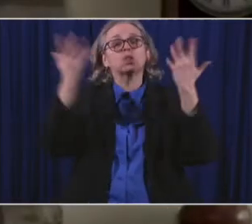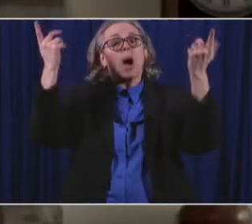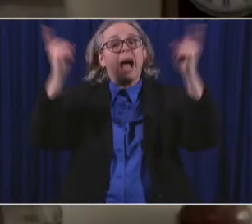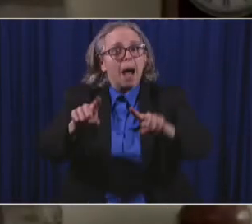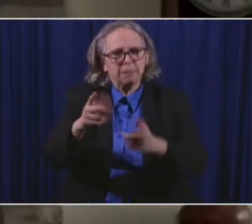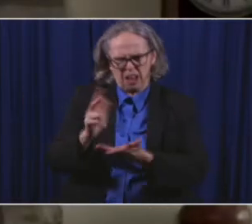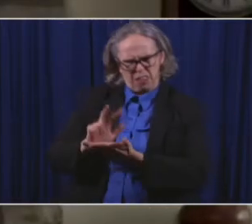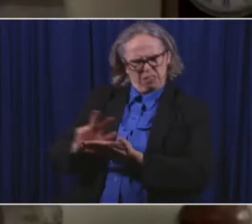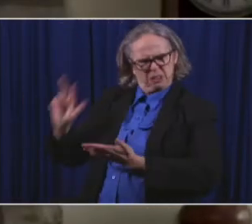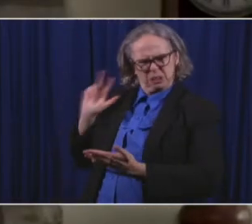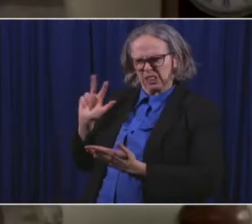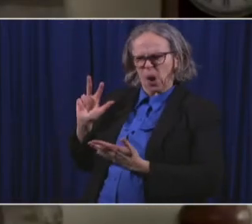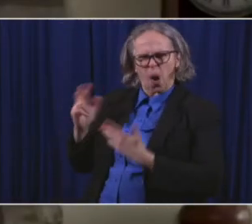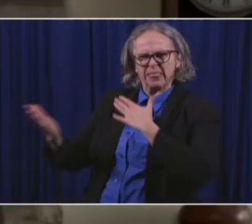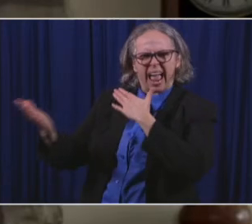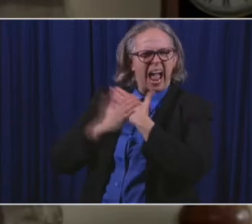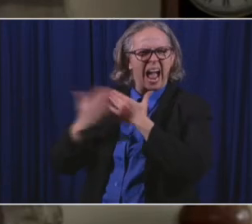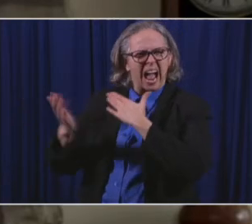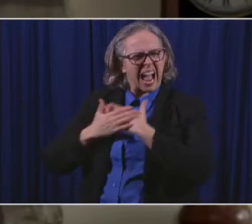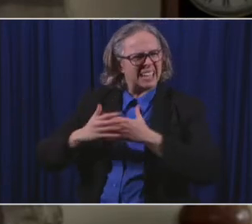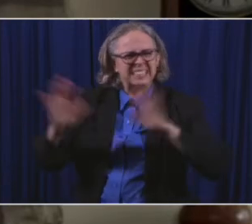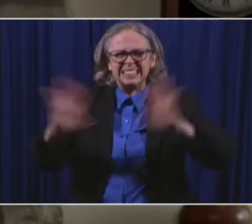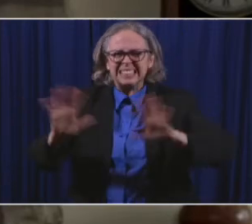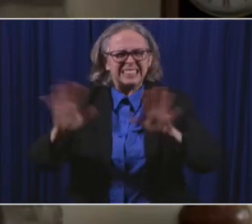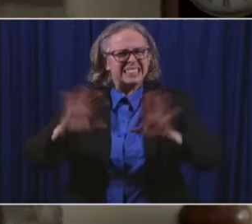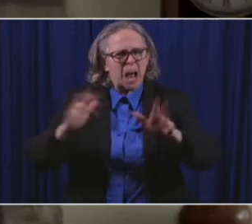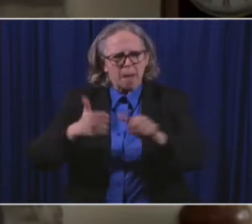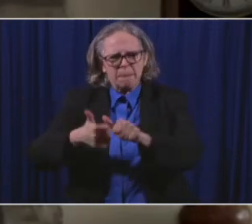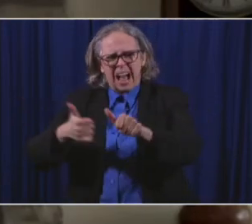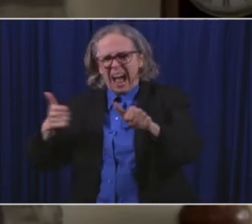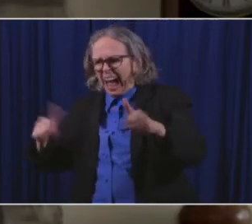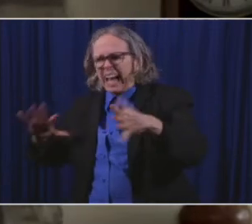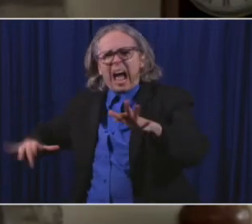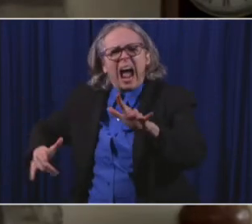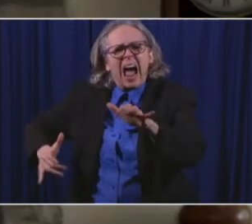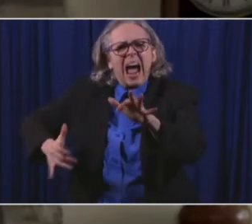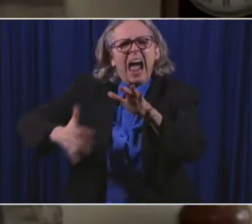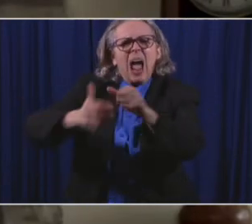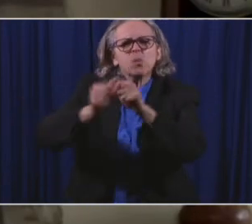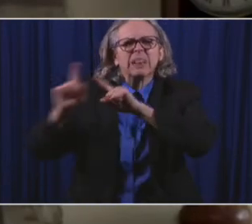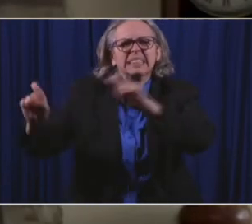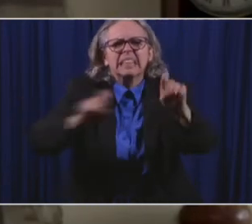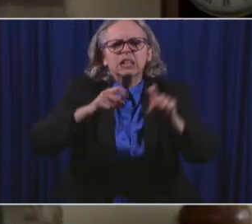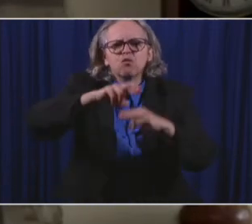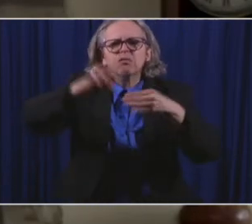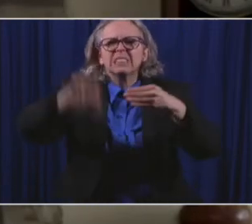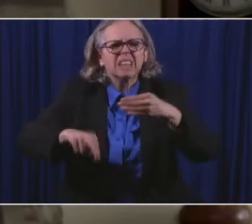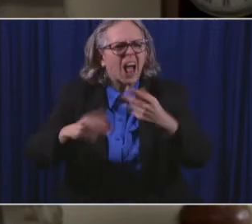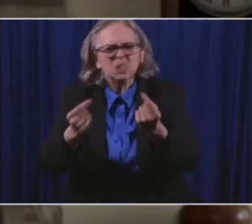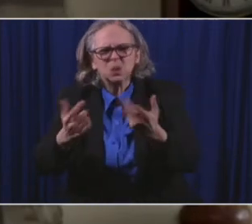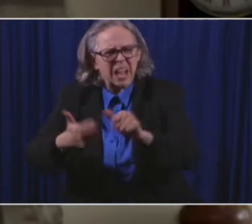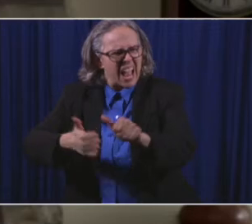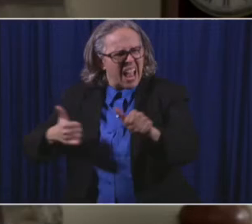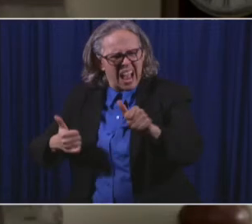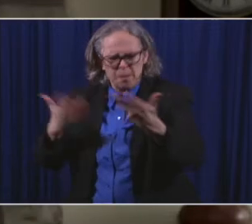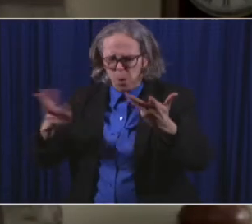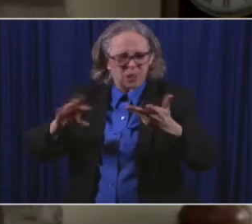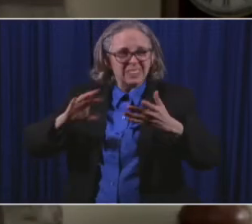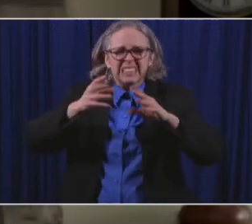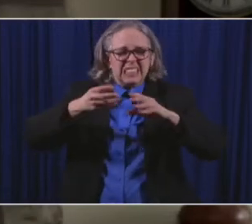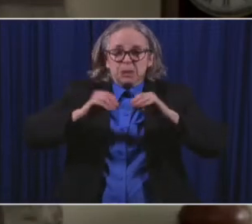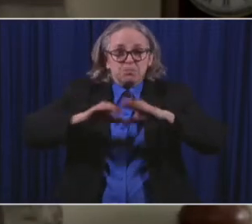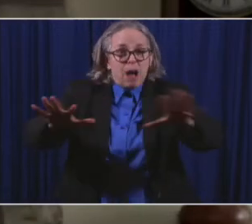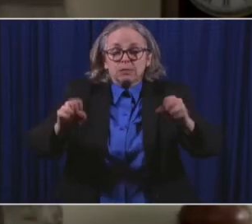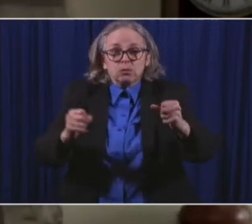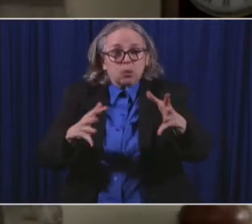the manual verification process for antigen tests because there's such a wide spread of the virus throughout the state of Ohio. As